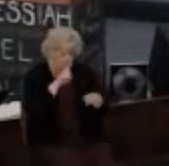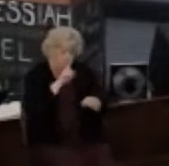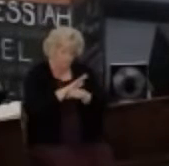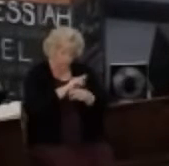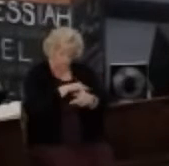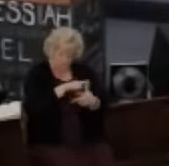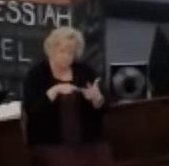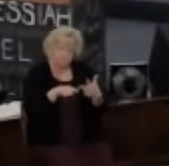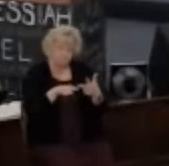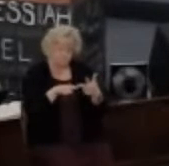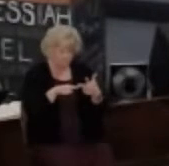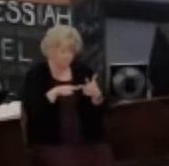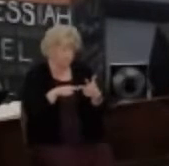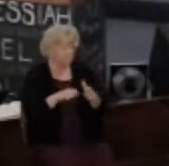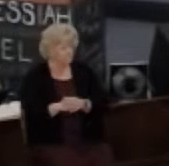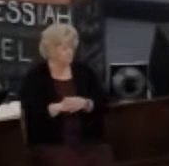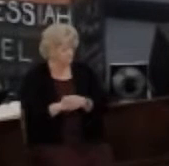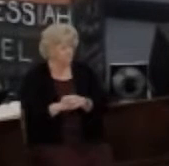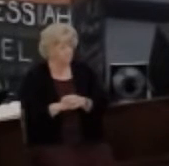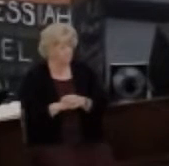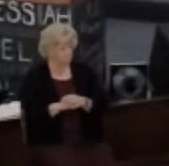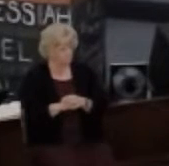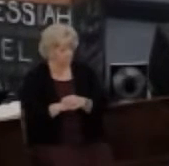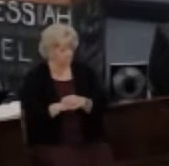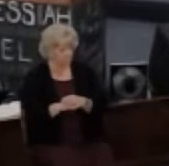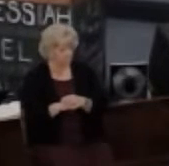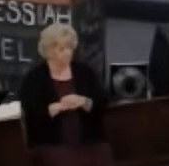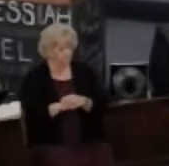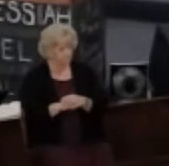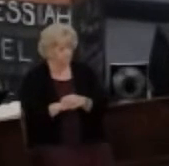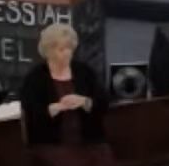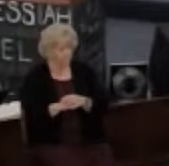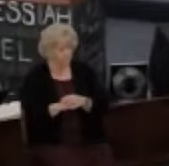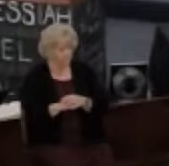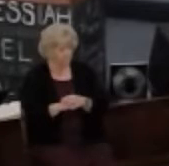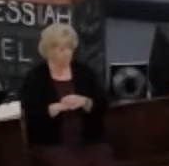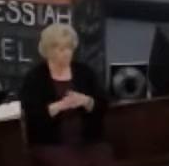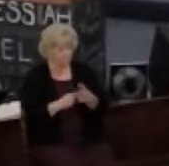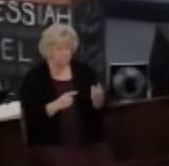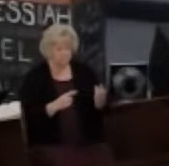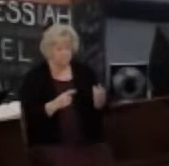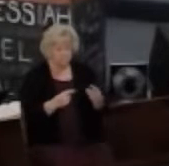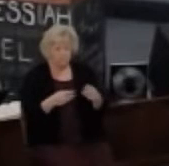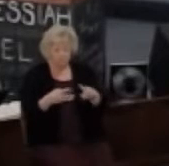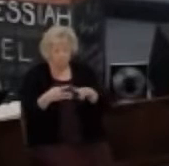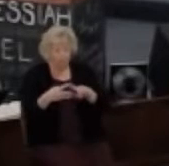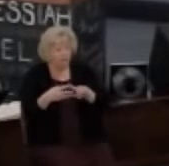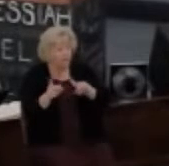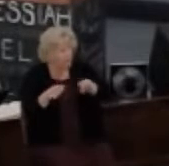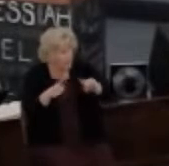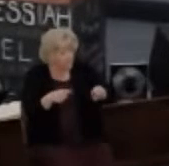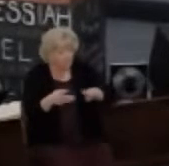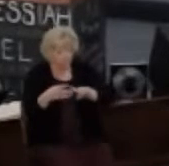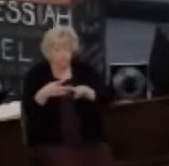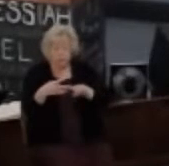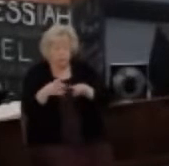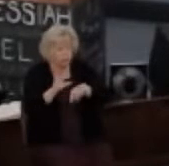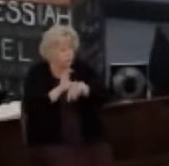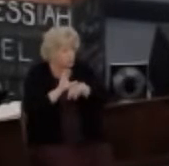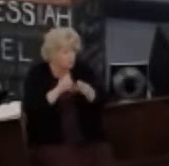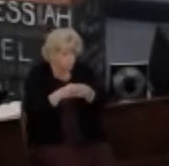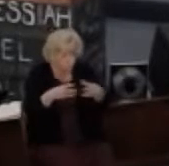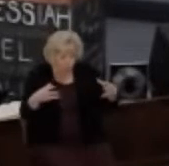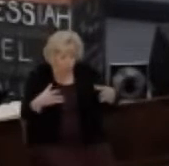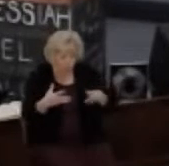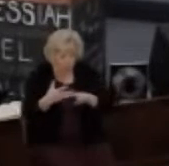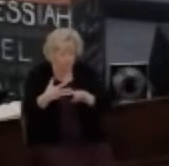We need to be committed to coming, to church growth, to the needs of our church, and